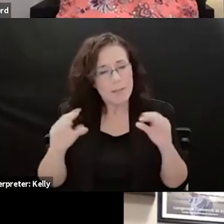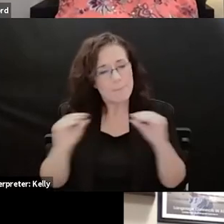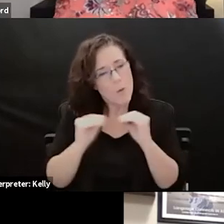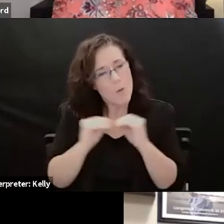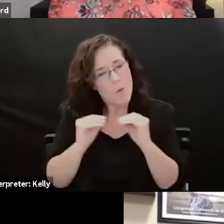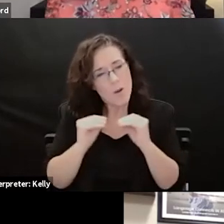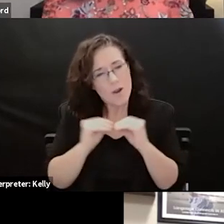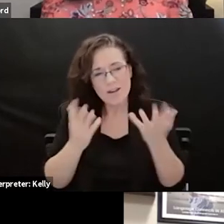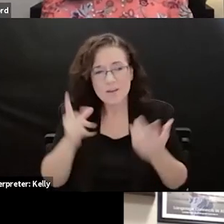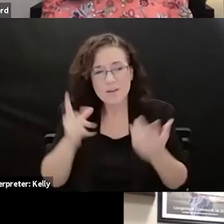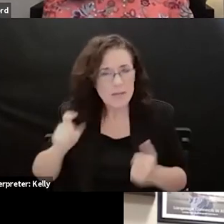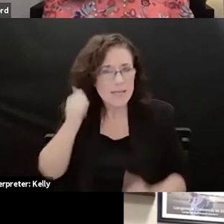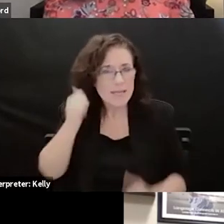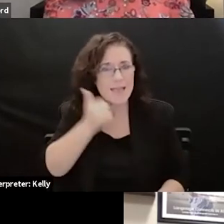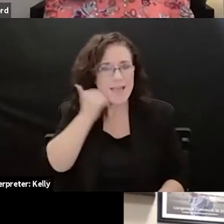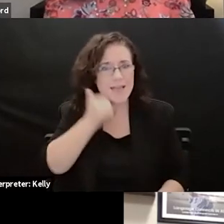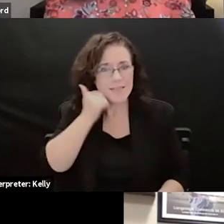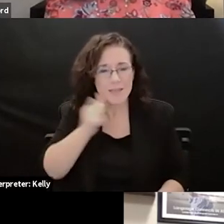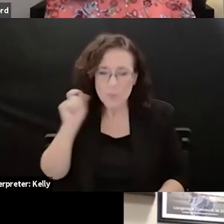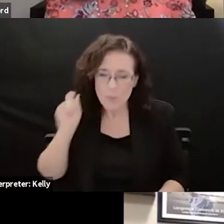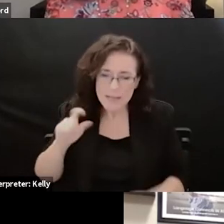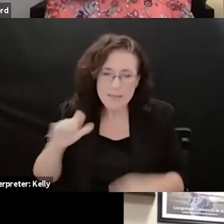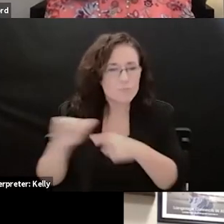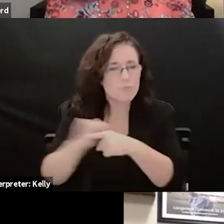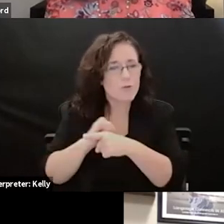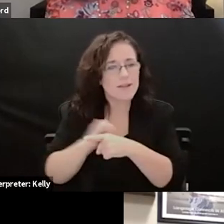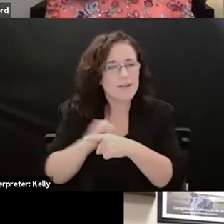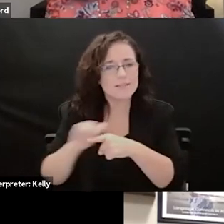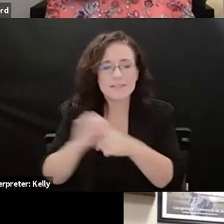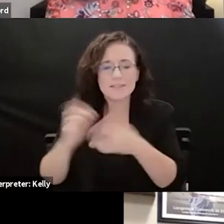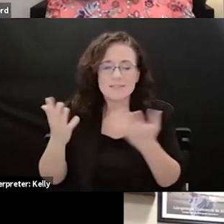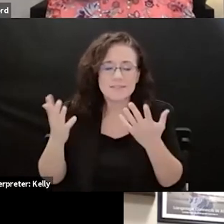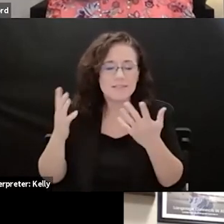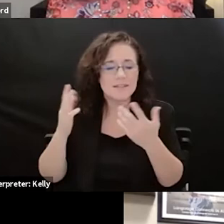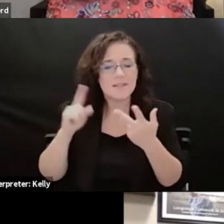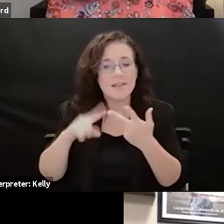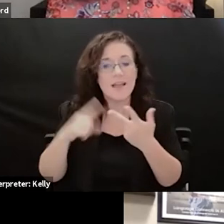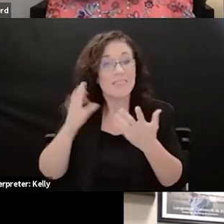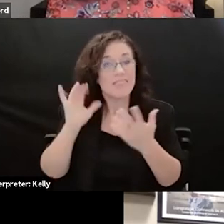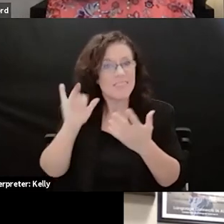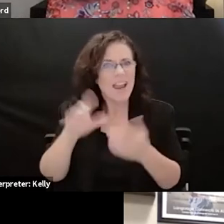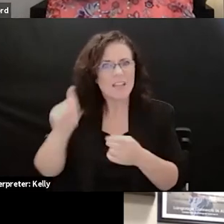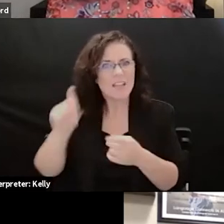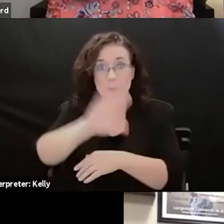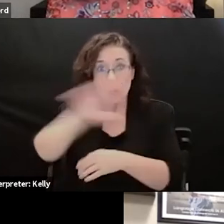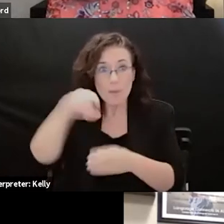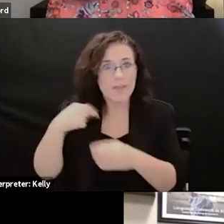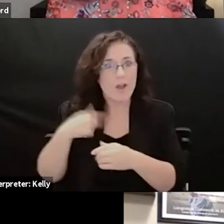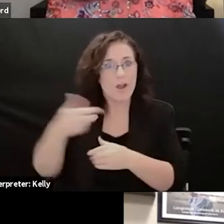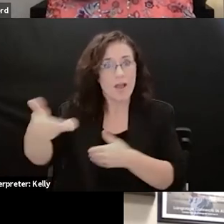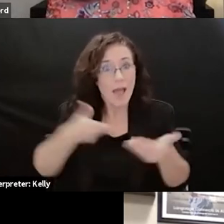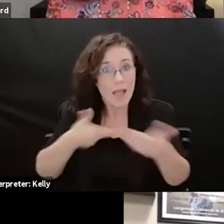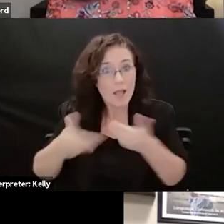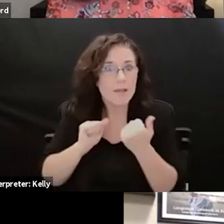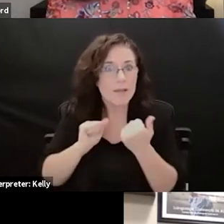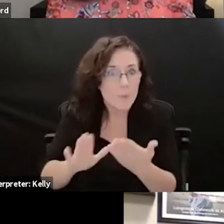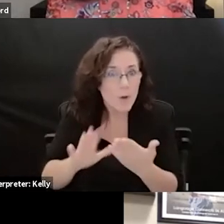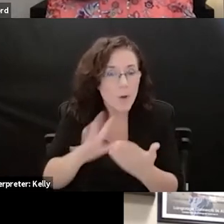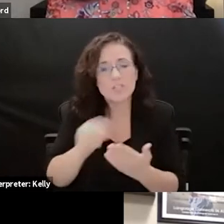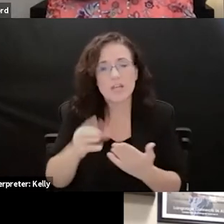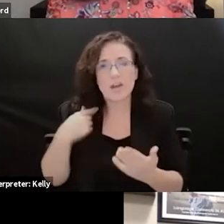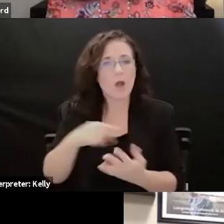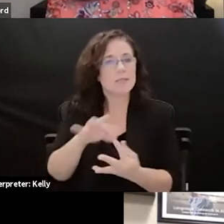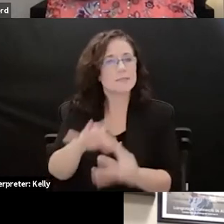practice it needs to be in our training in our hiring and our spirit of engagement there's always room for reflection